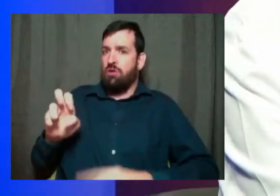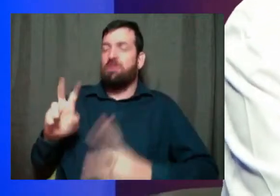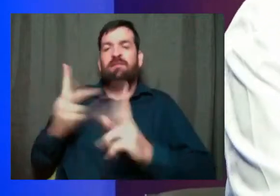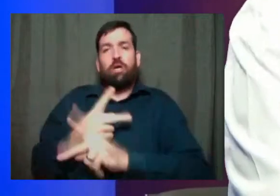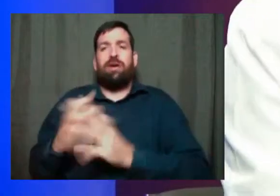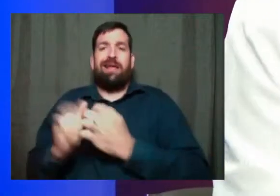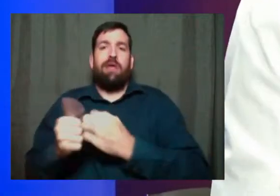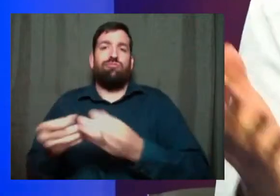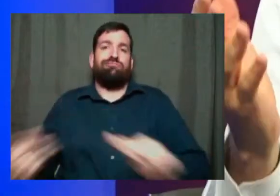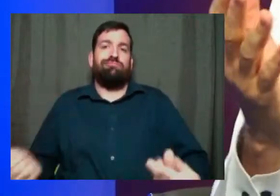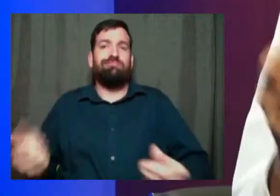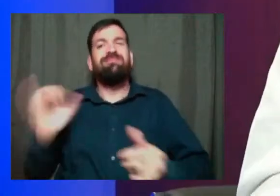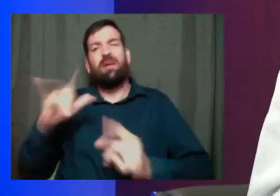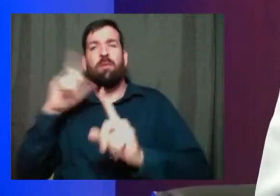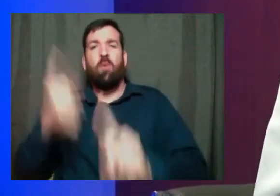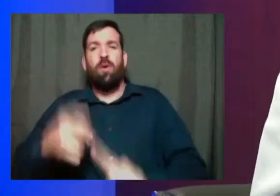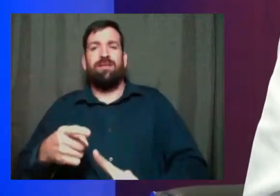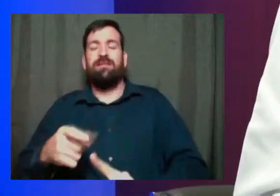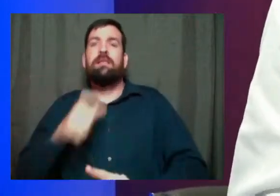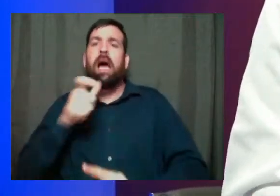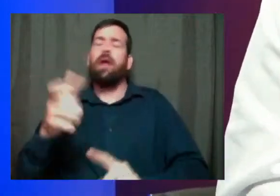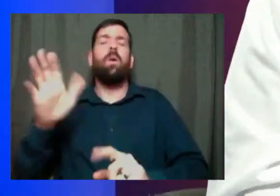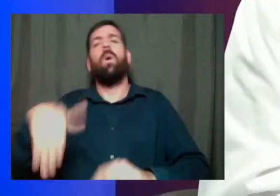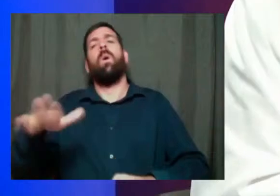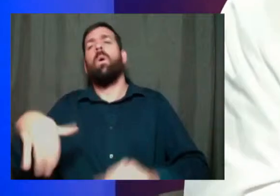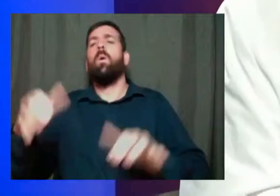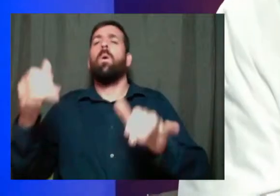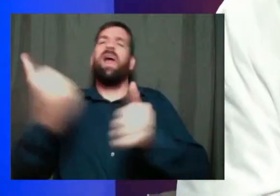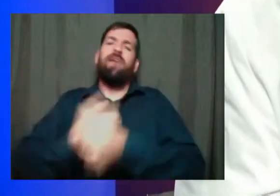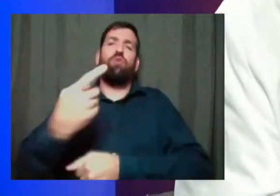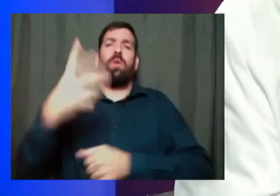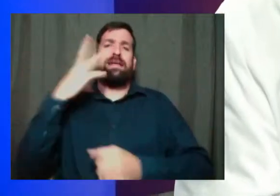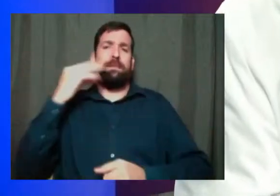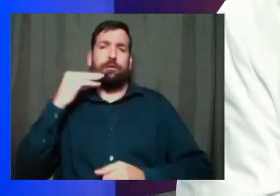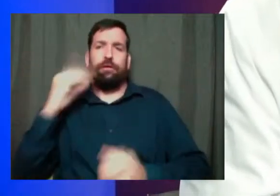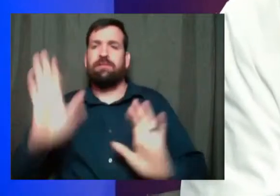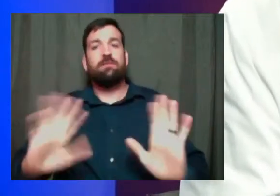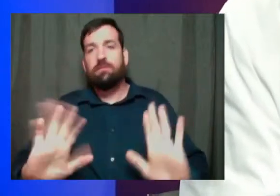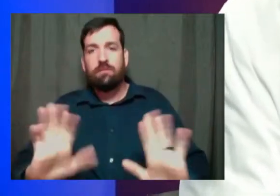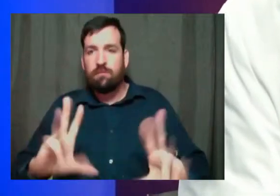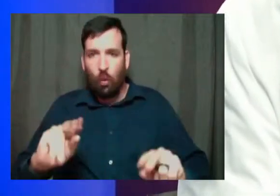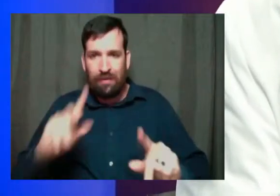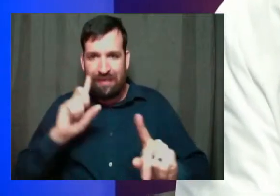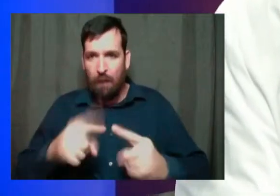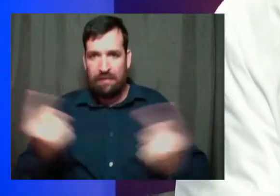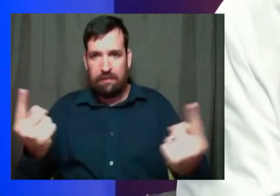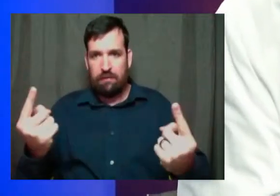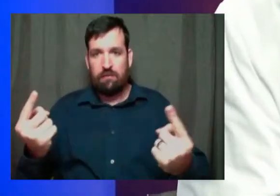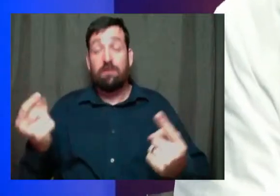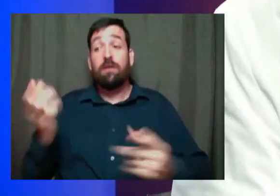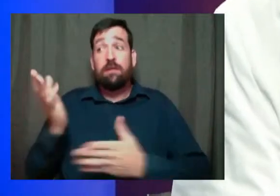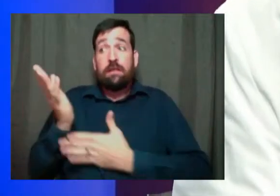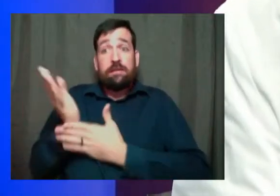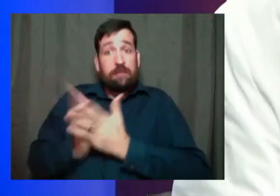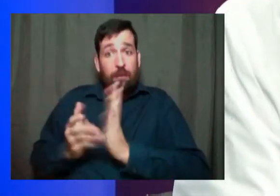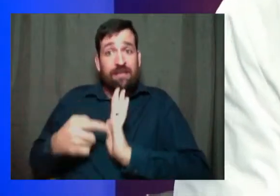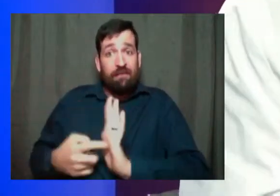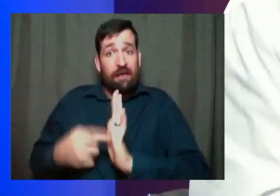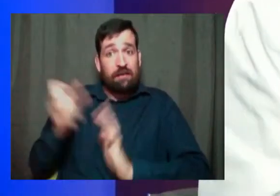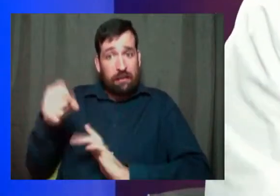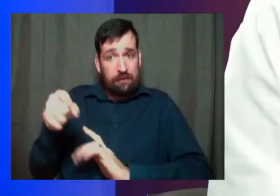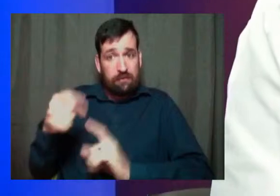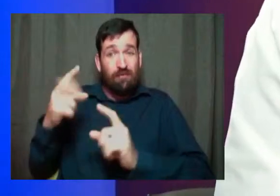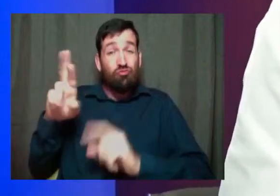point of the article was. It wasn't that everybody gets these very rare side effects. It's actually just the opposite of that, is to say there are some very rare side effects. Let's go figure out what we